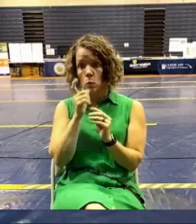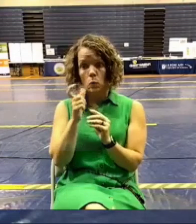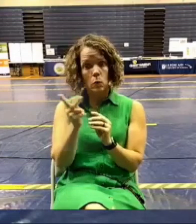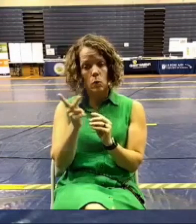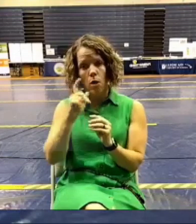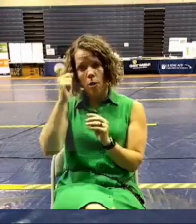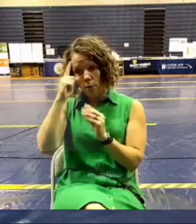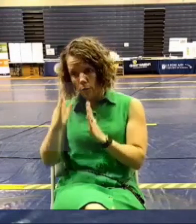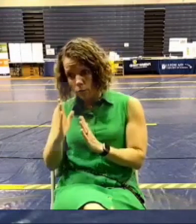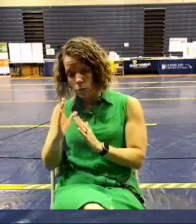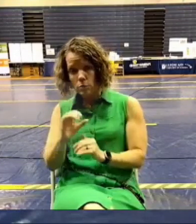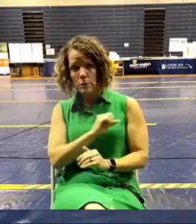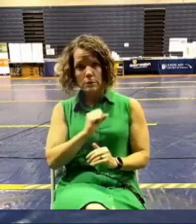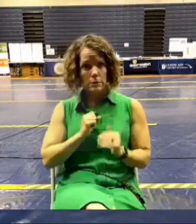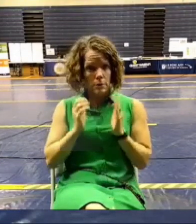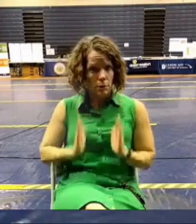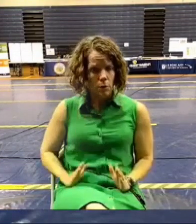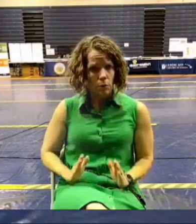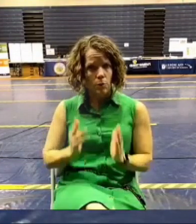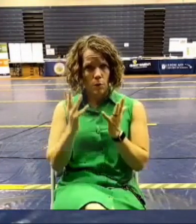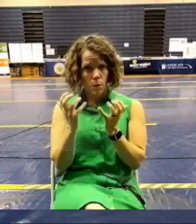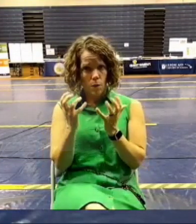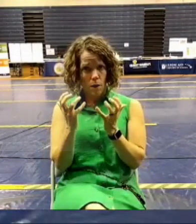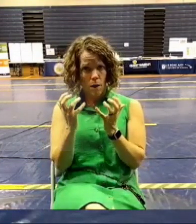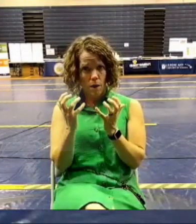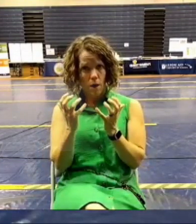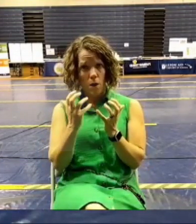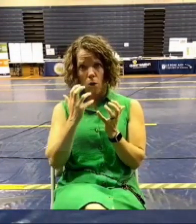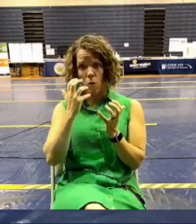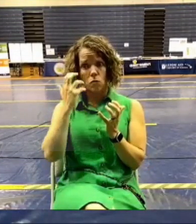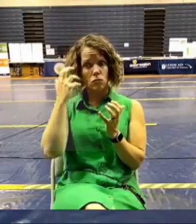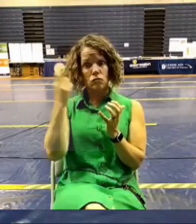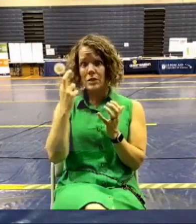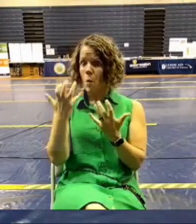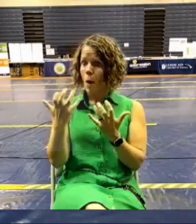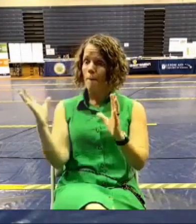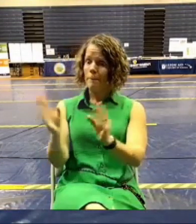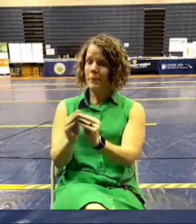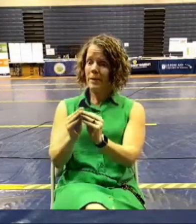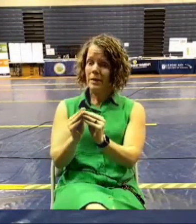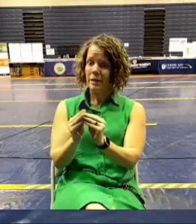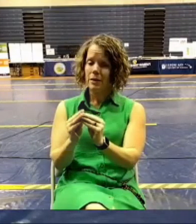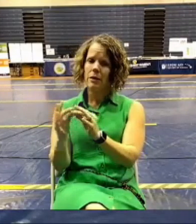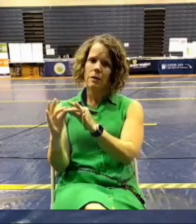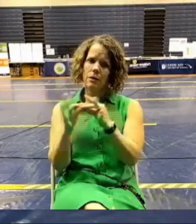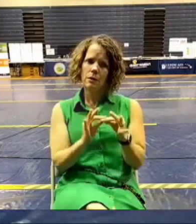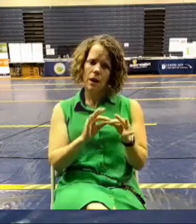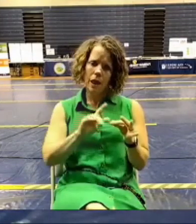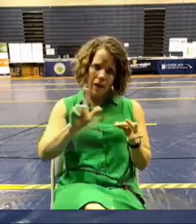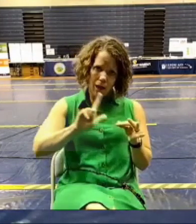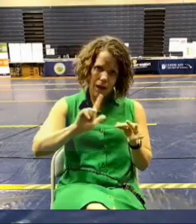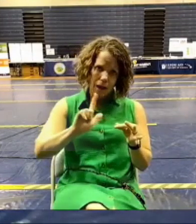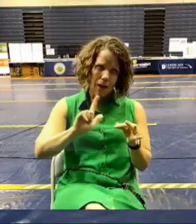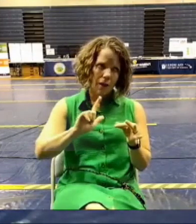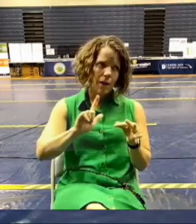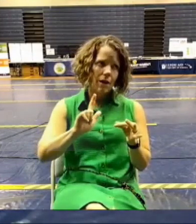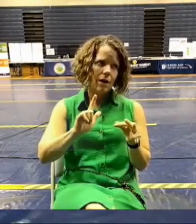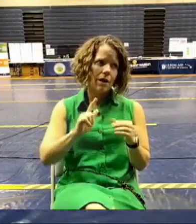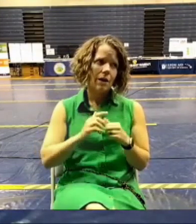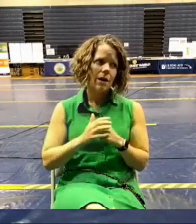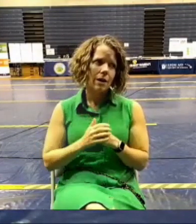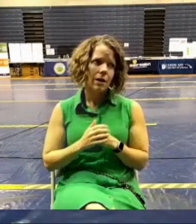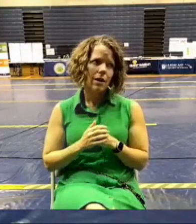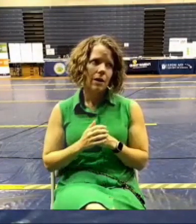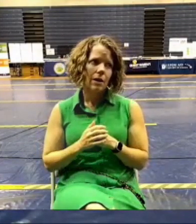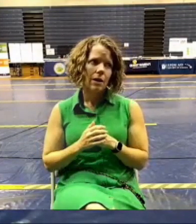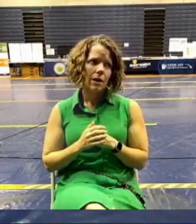long time. And the reason why is connected to Lahaina. So I don't want to shock everyone too